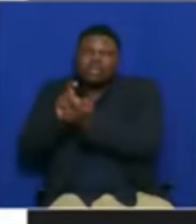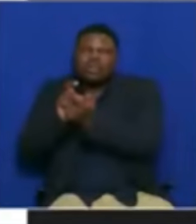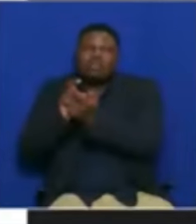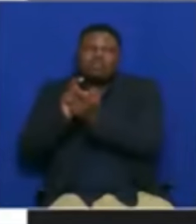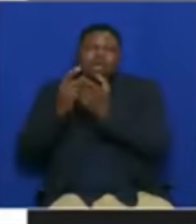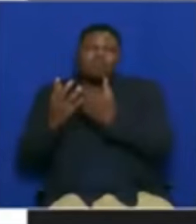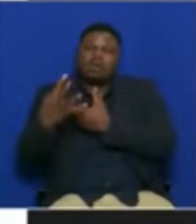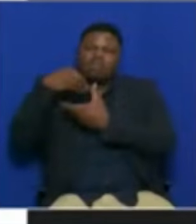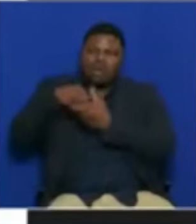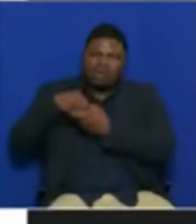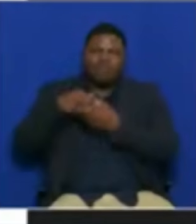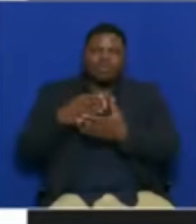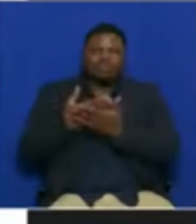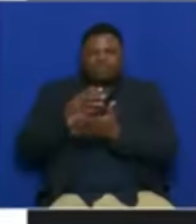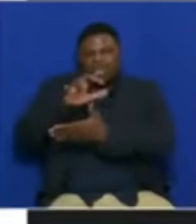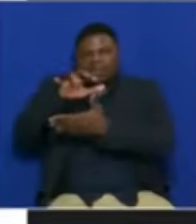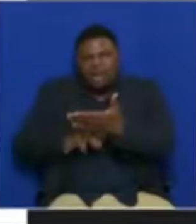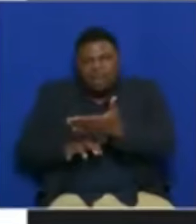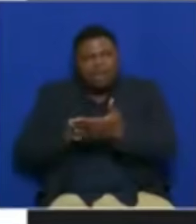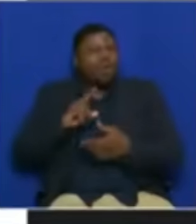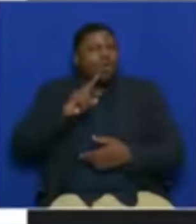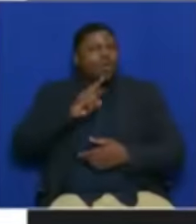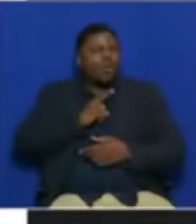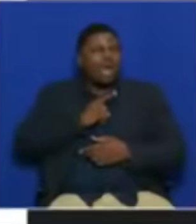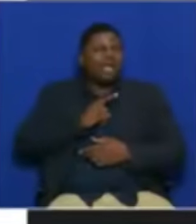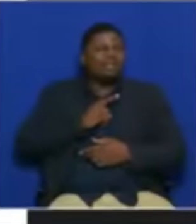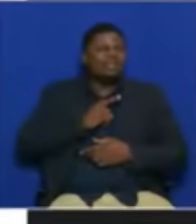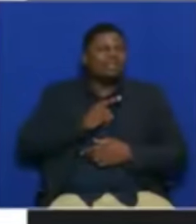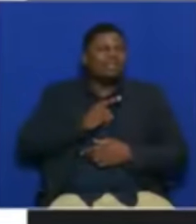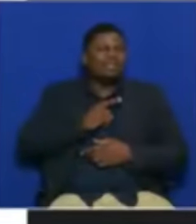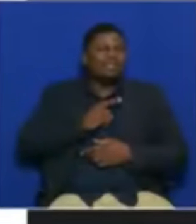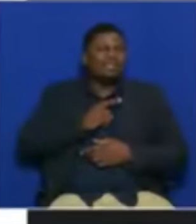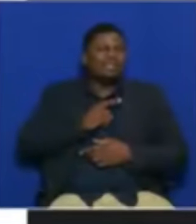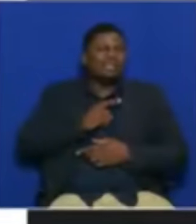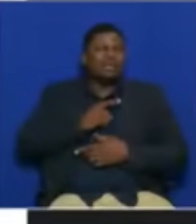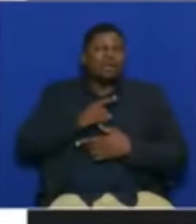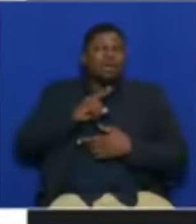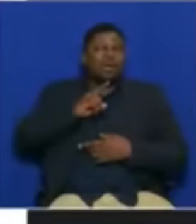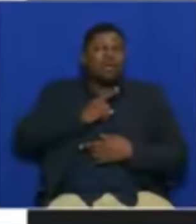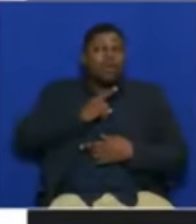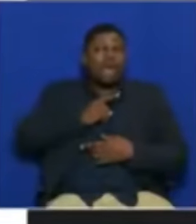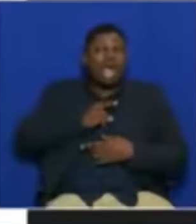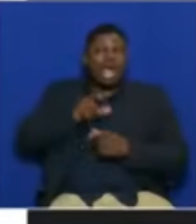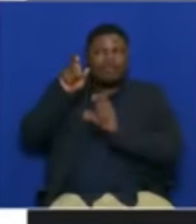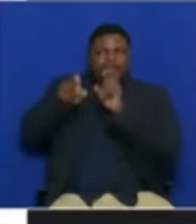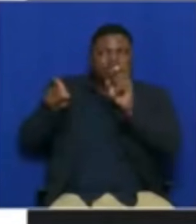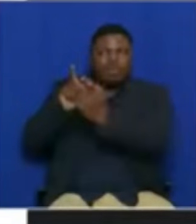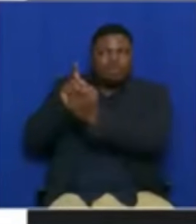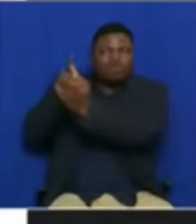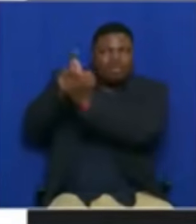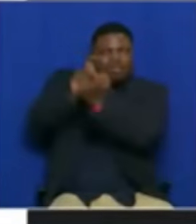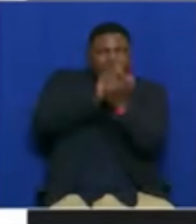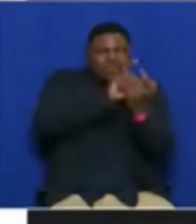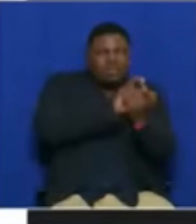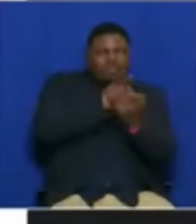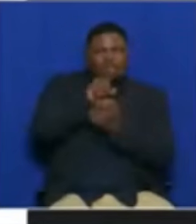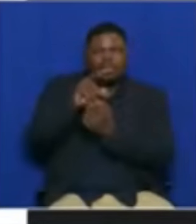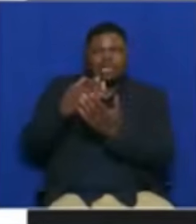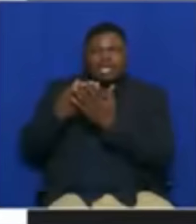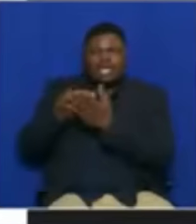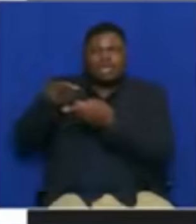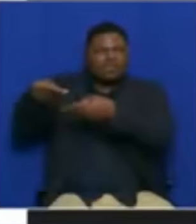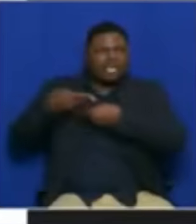use? Why do you approach her and not me to give you a witness statement during your course